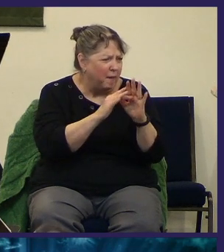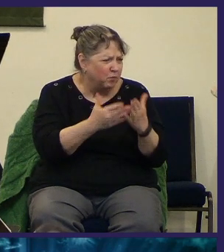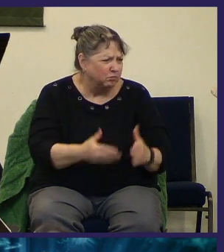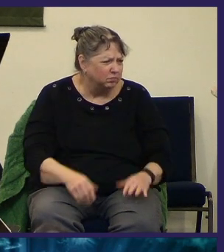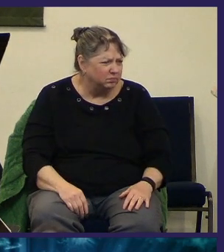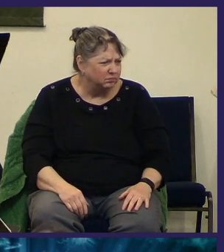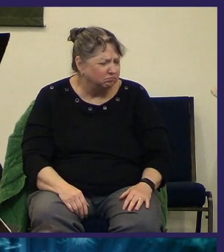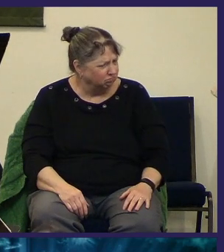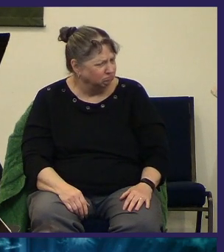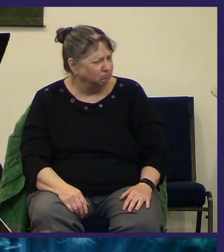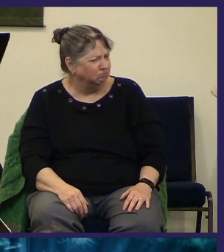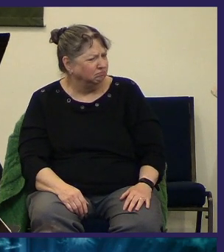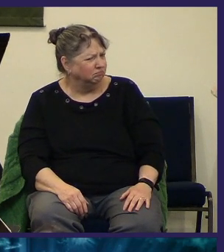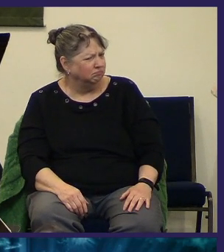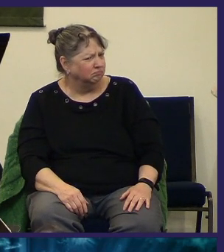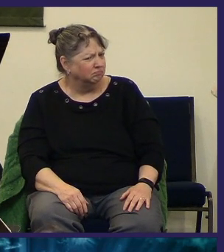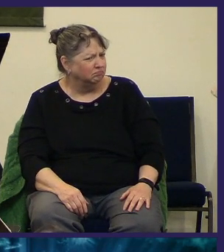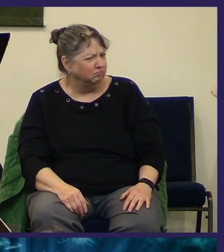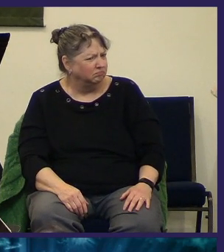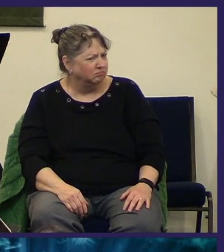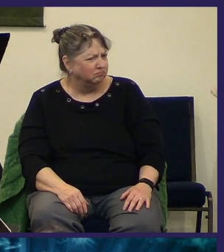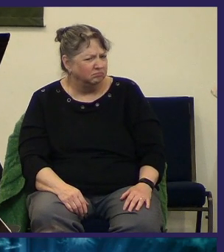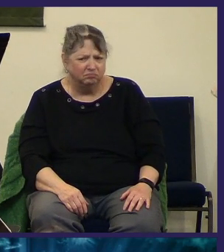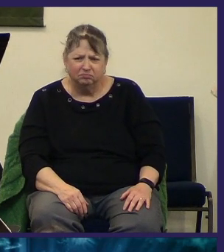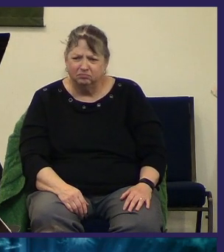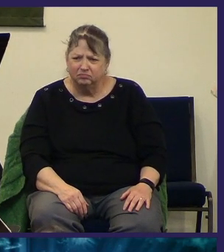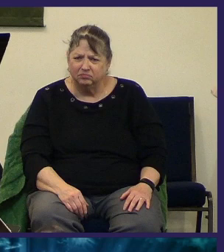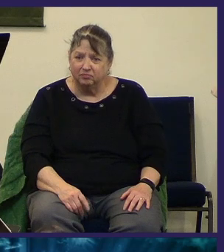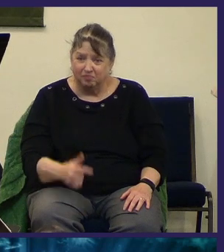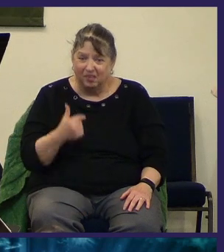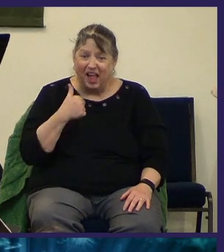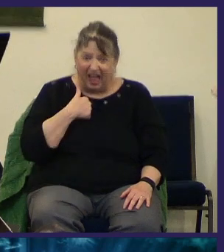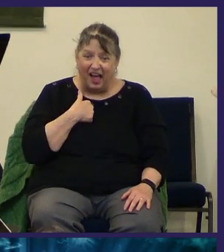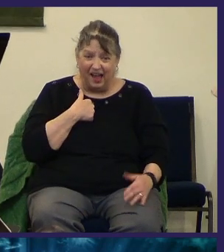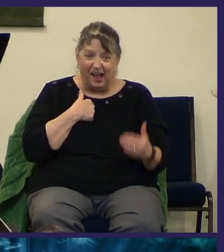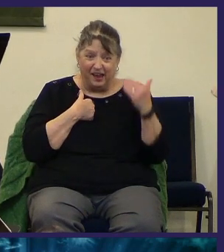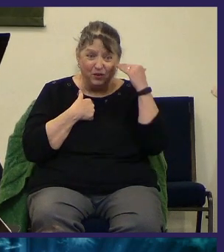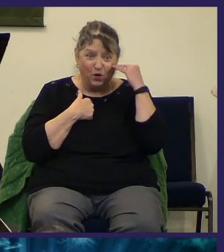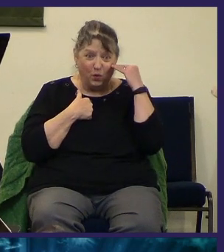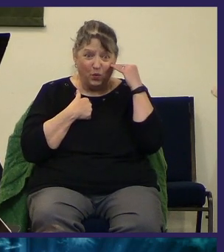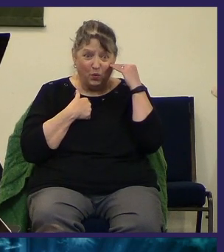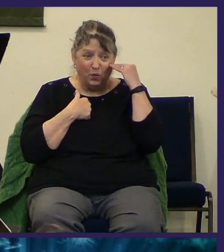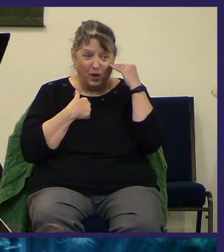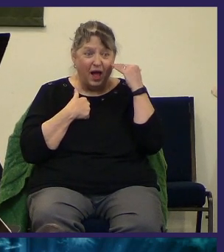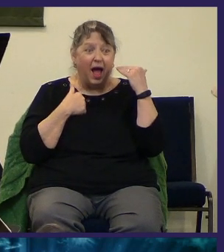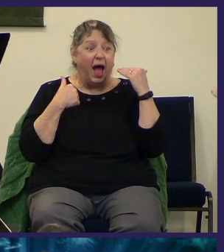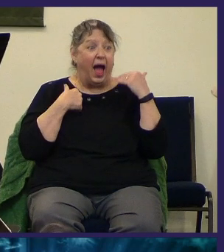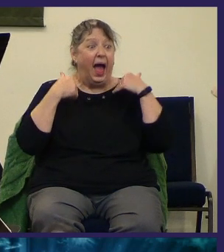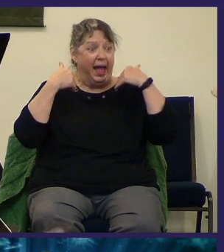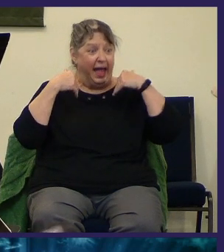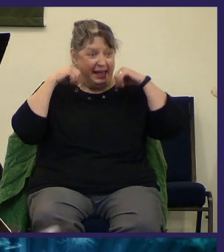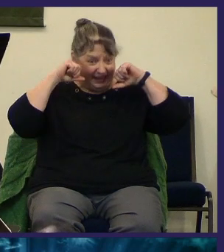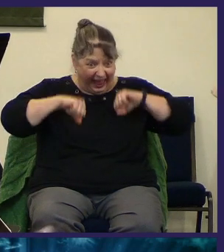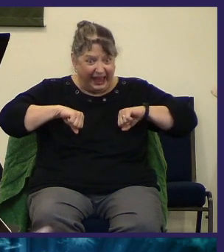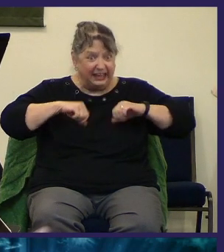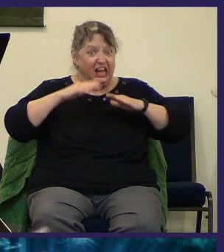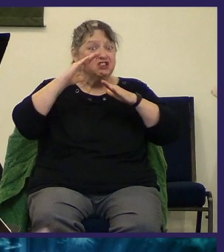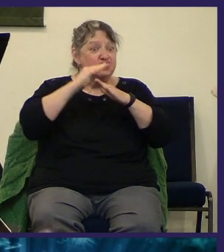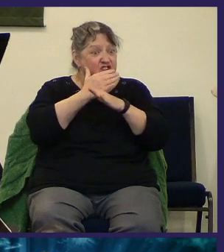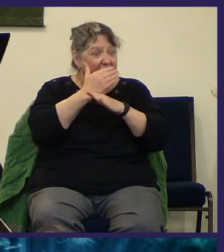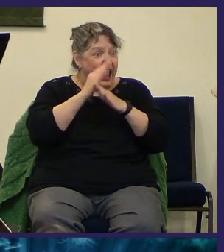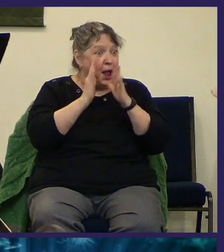stop and think for a minute i have the opportunity that i could spread god's word that i could put that